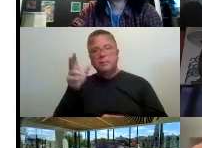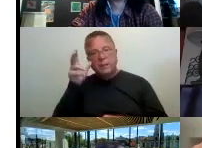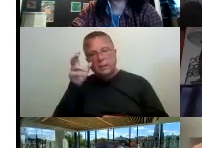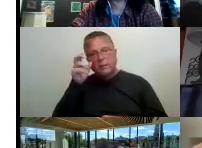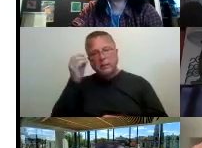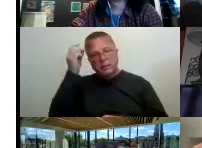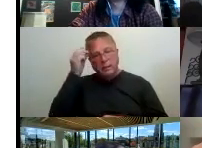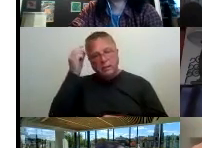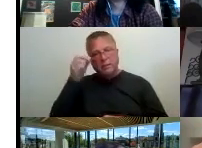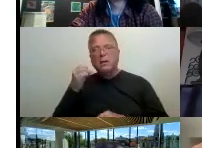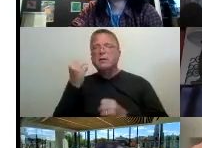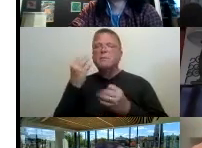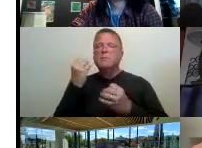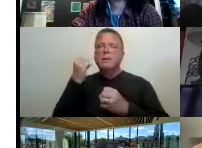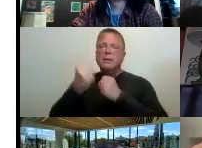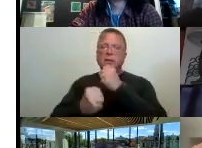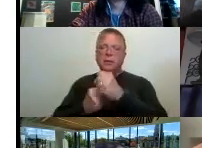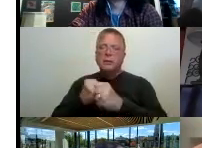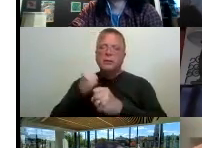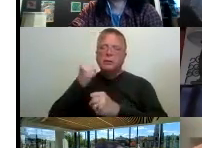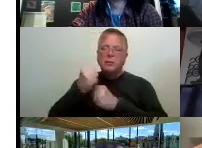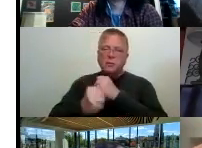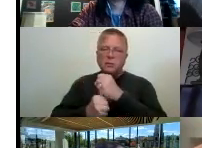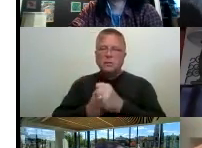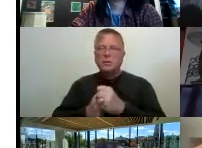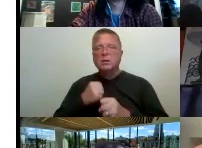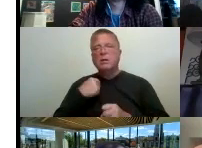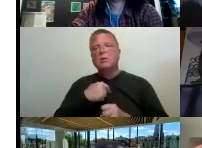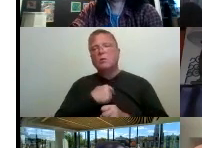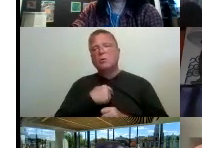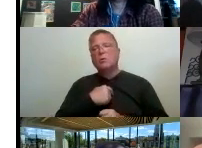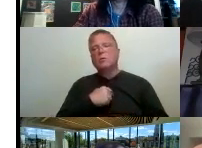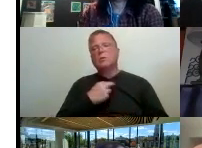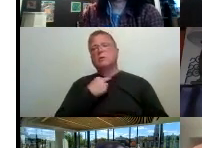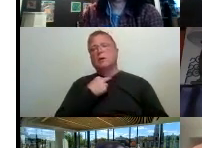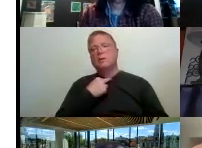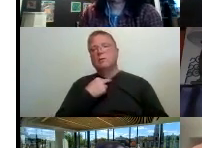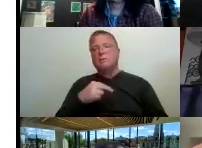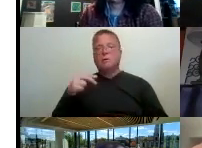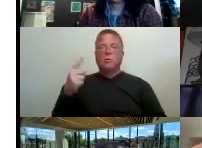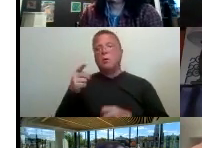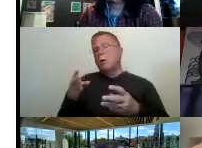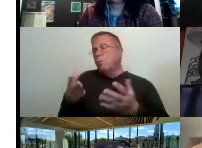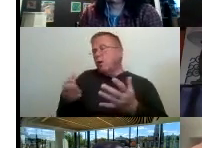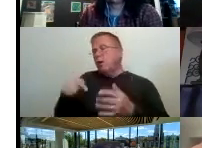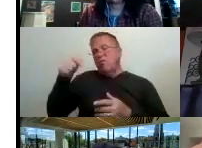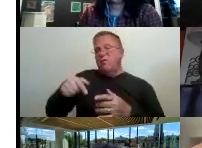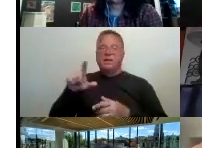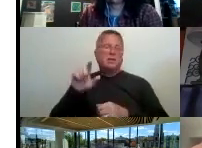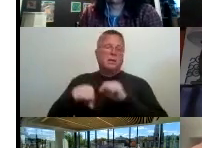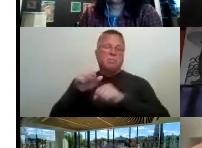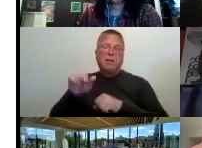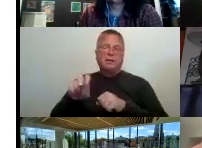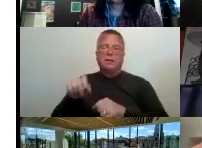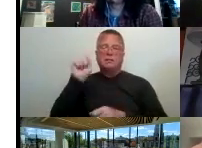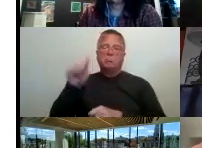for years. And we were subject to the unilateral, oh, these are the bike lanes, probably